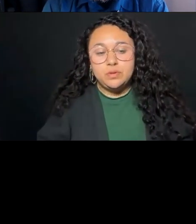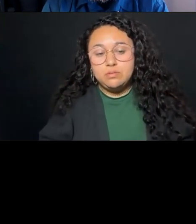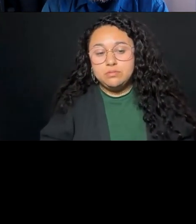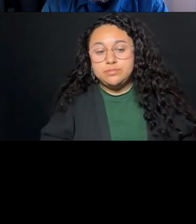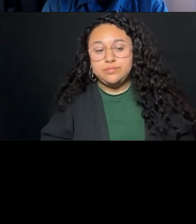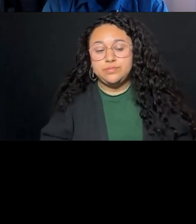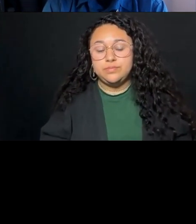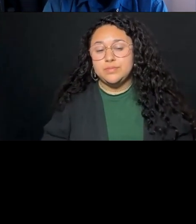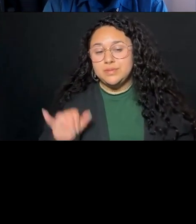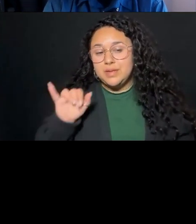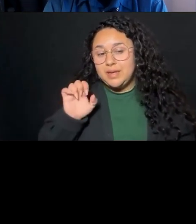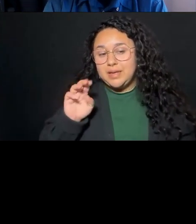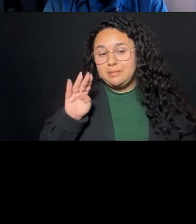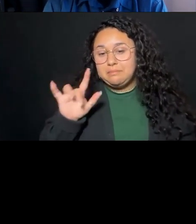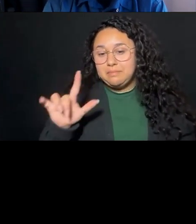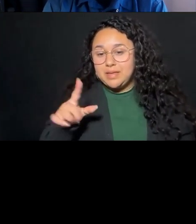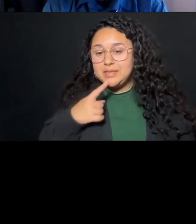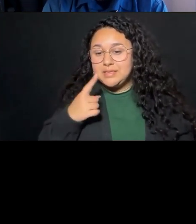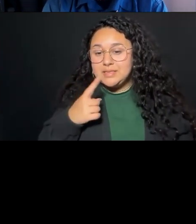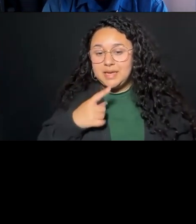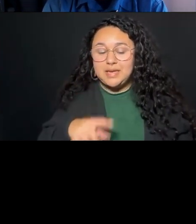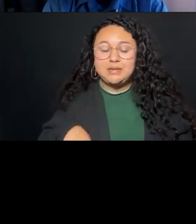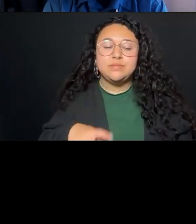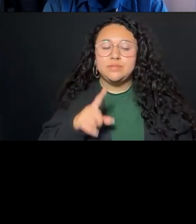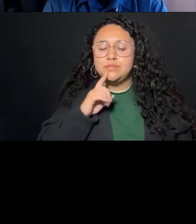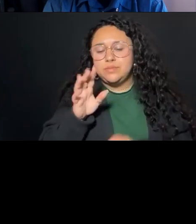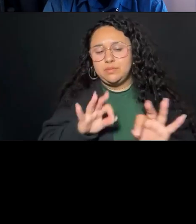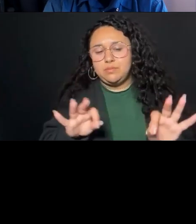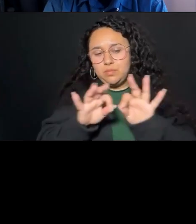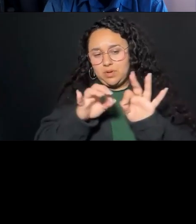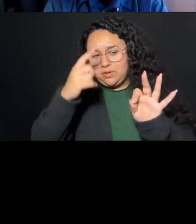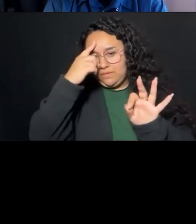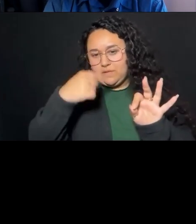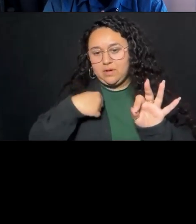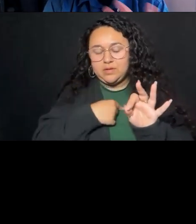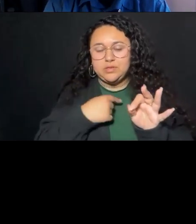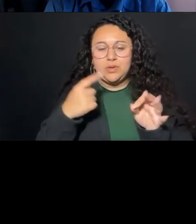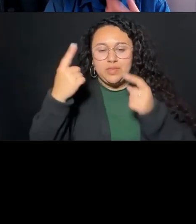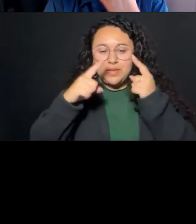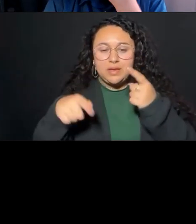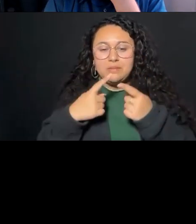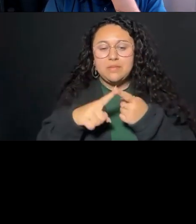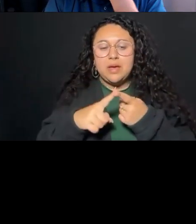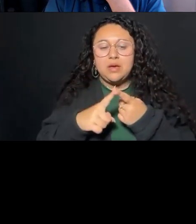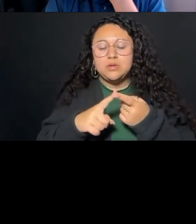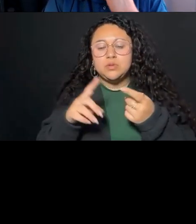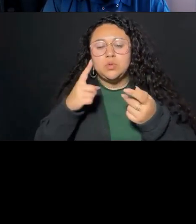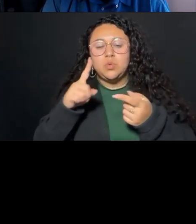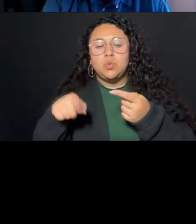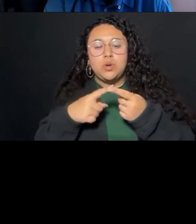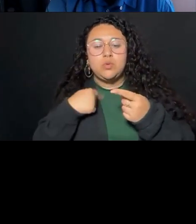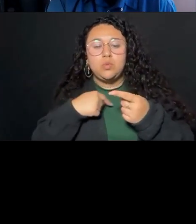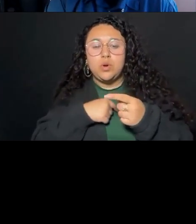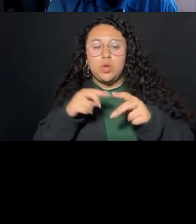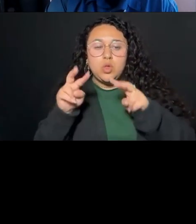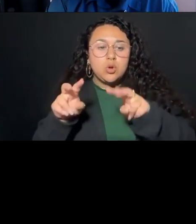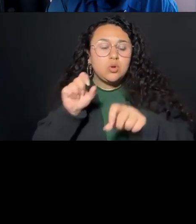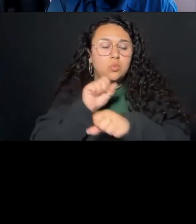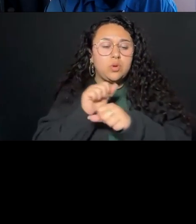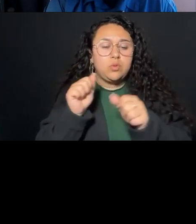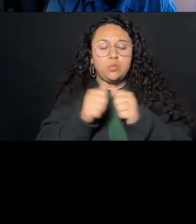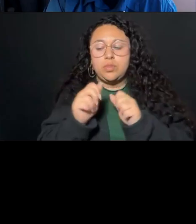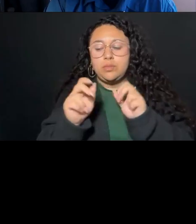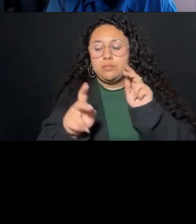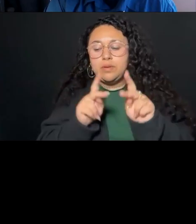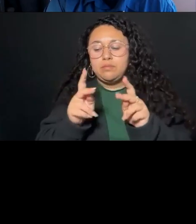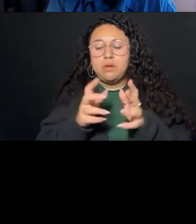And as Emil talked about, and is really important for us to think about whenever we're looking and working with folks is, there